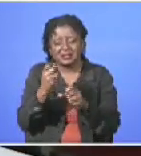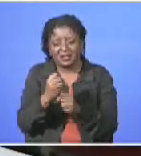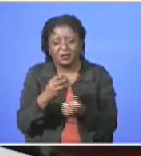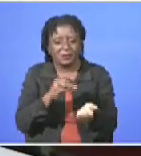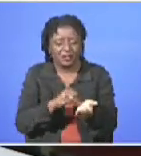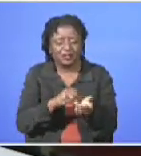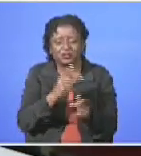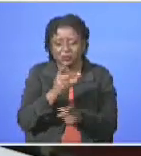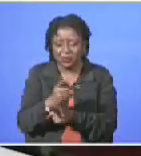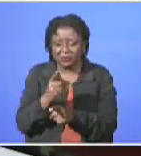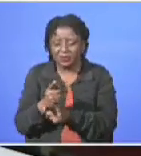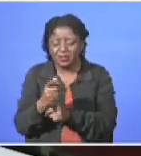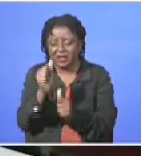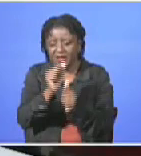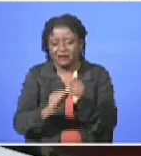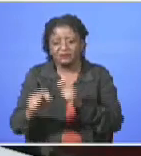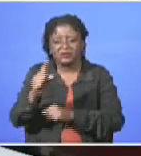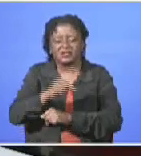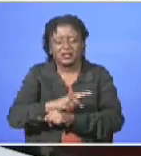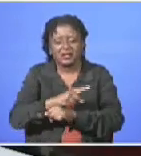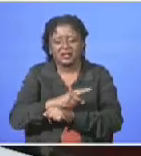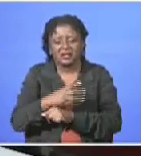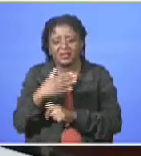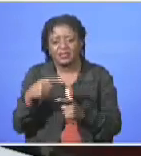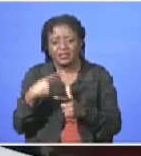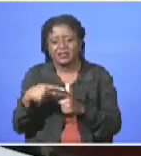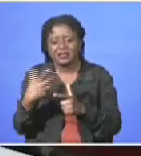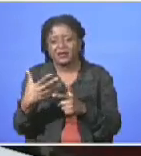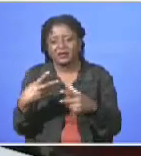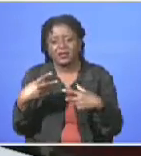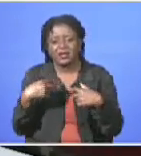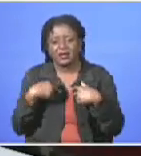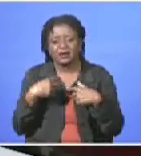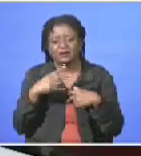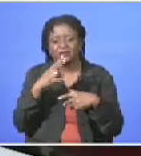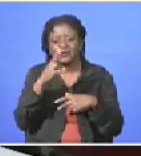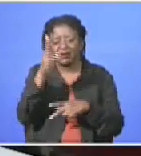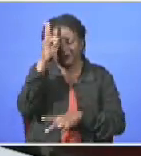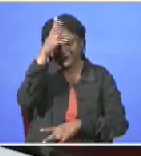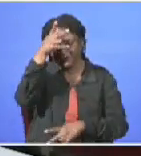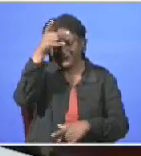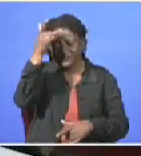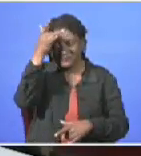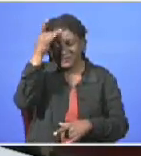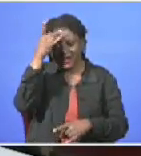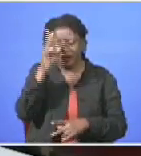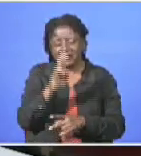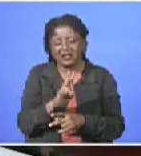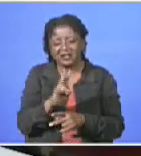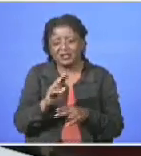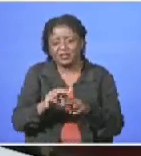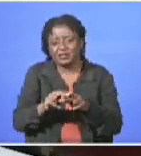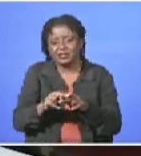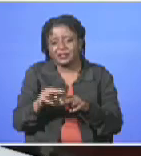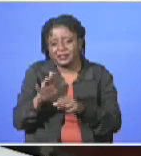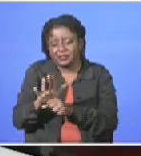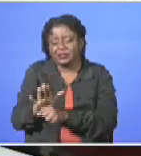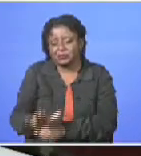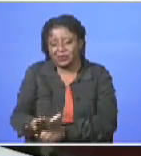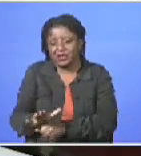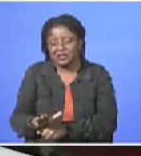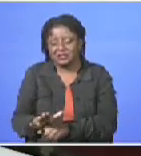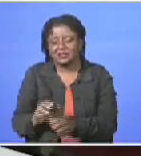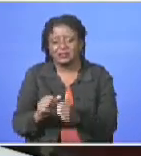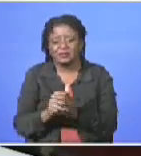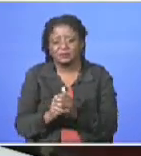medication properly every day consistently, they're going to end up what we call virally suppressed or have an undetectable viral load. This